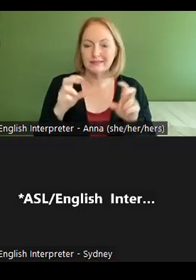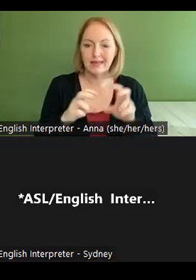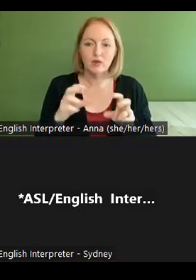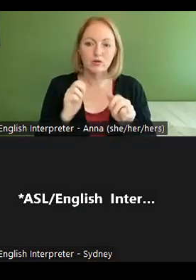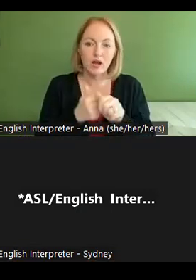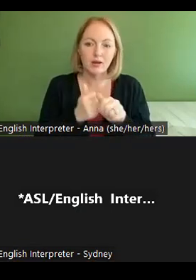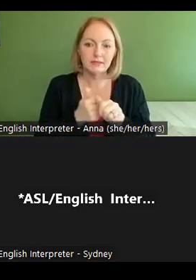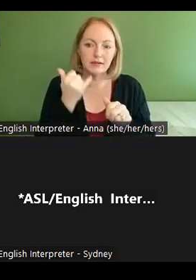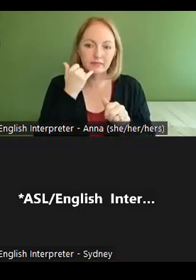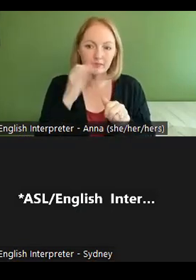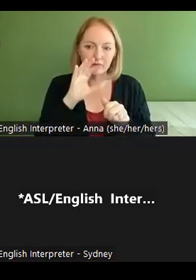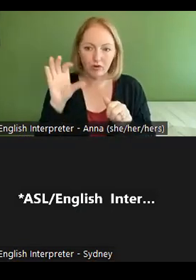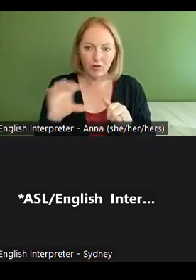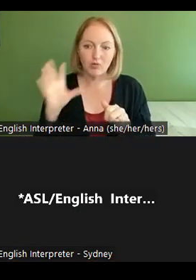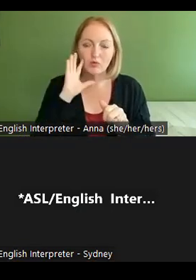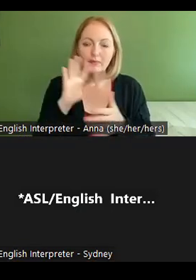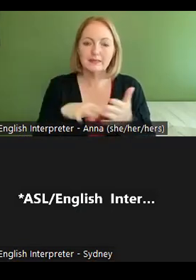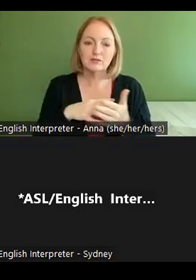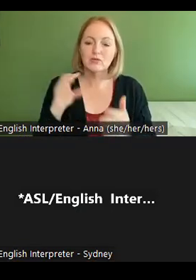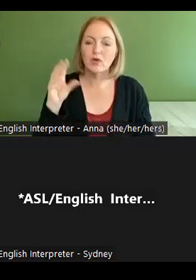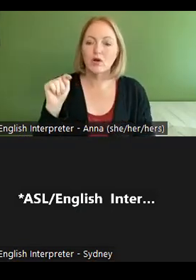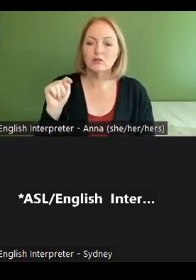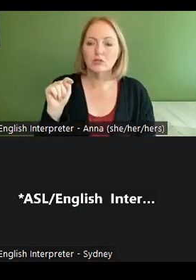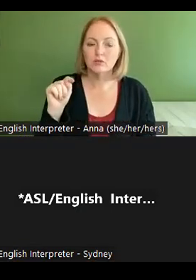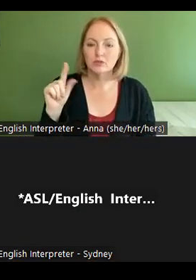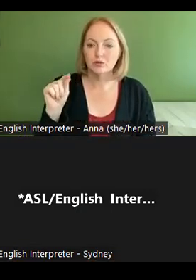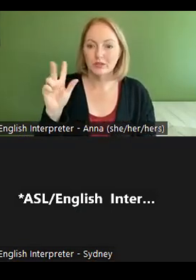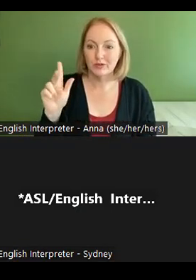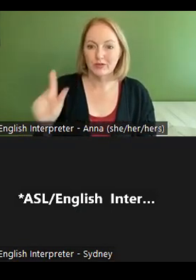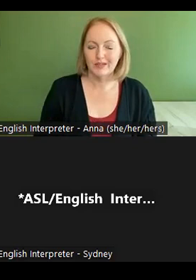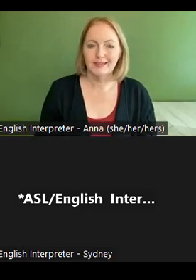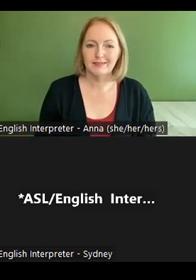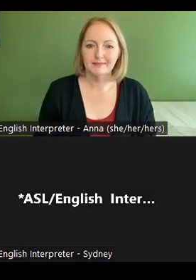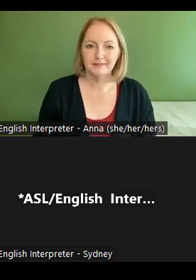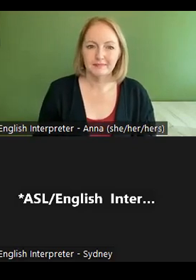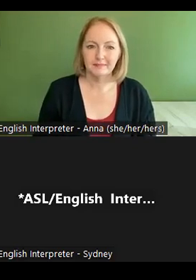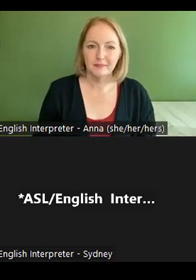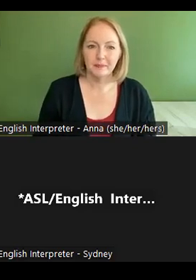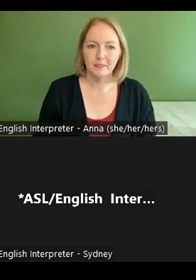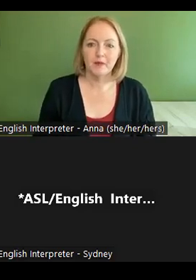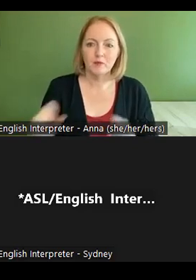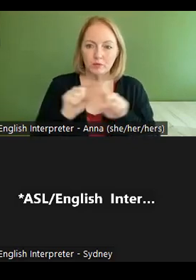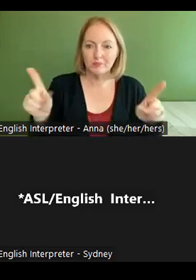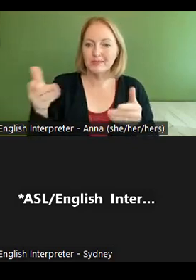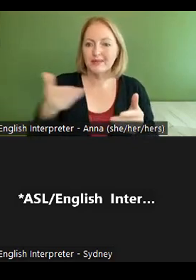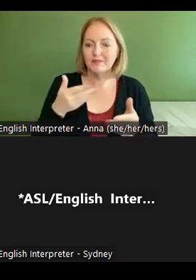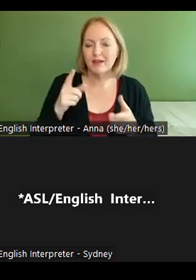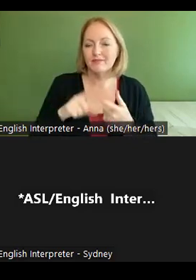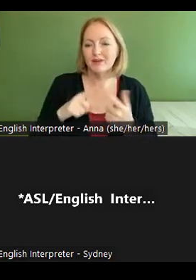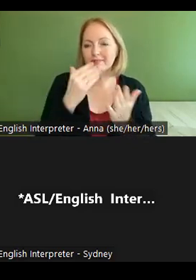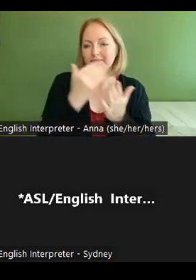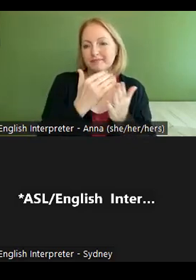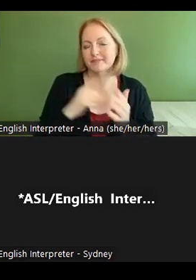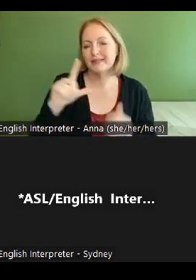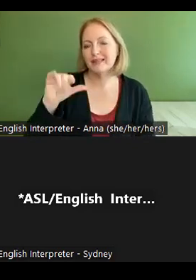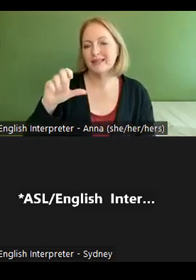update call will be scheduled for October 2023. We will send out an invite over the listserv regarding